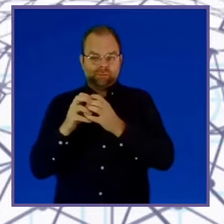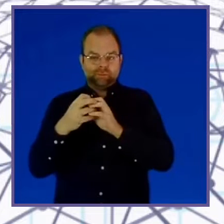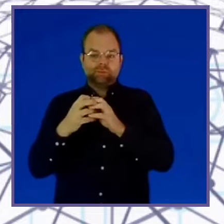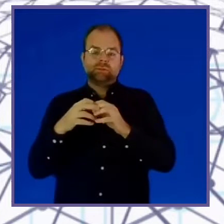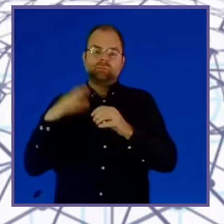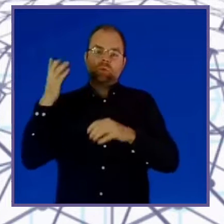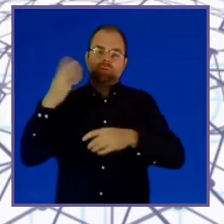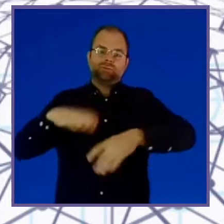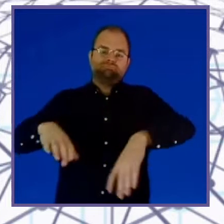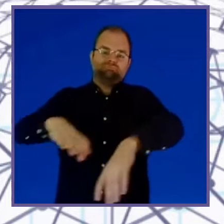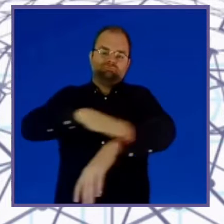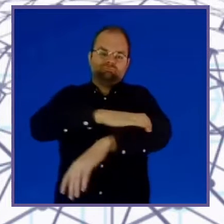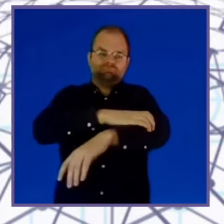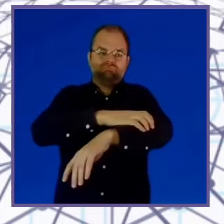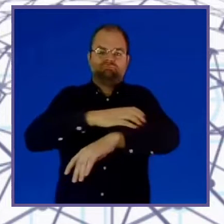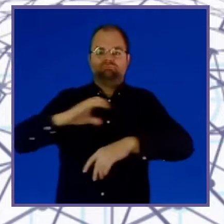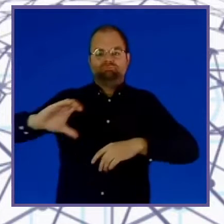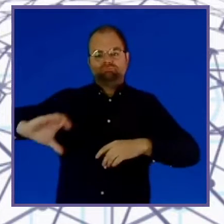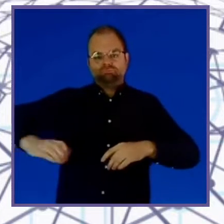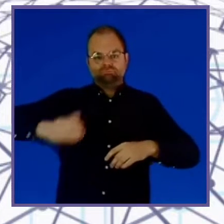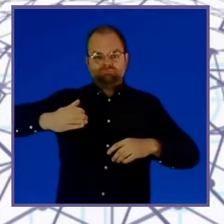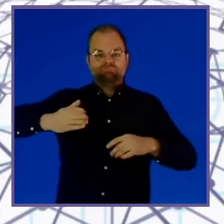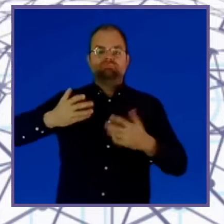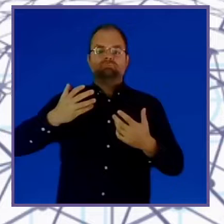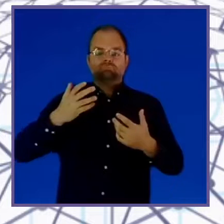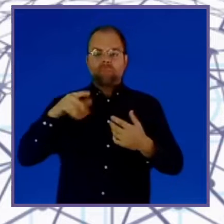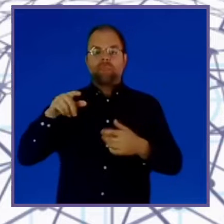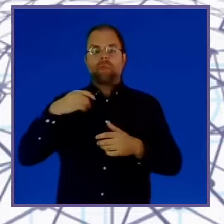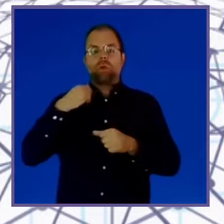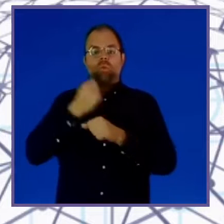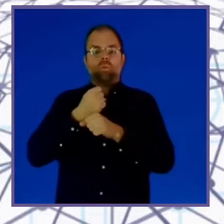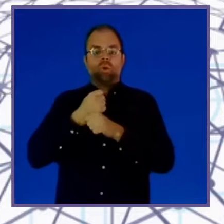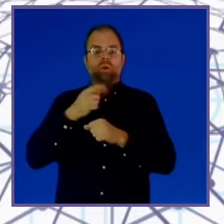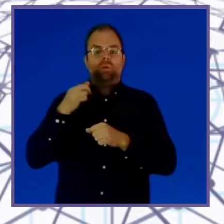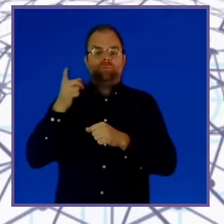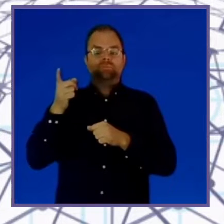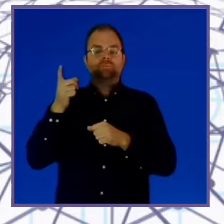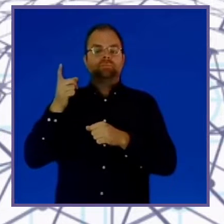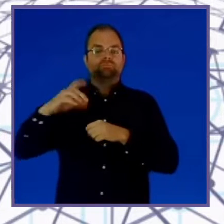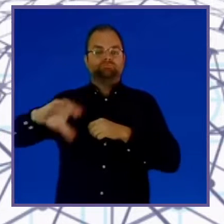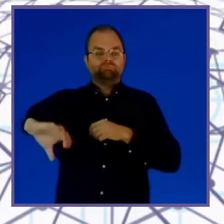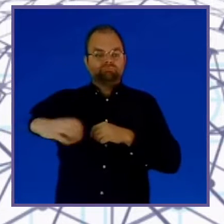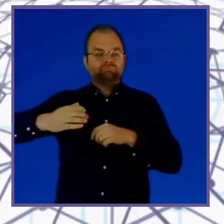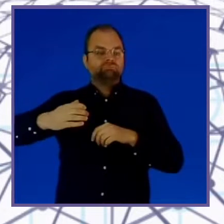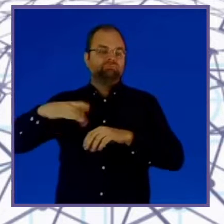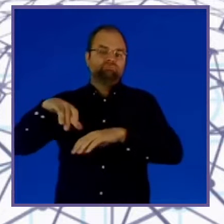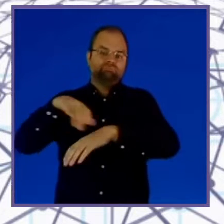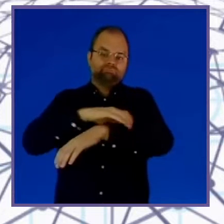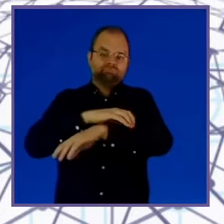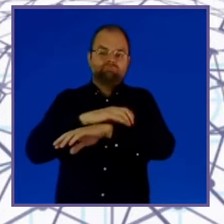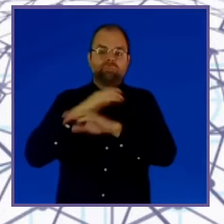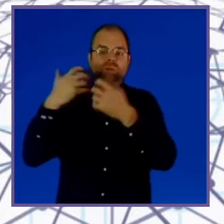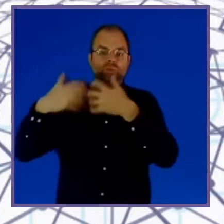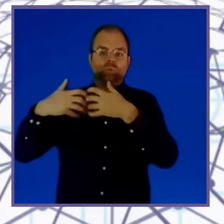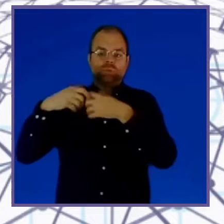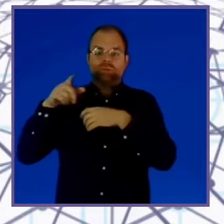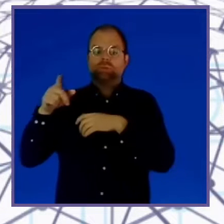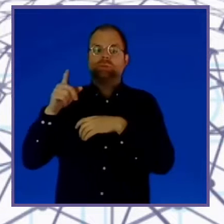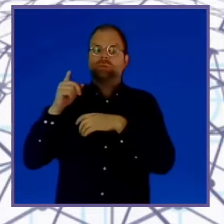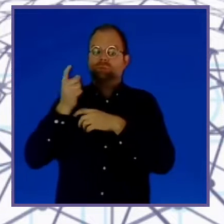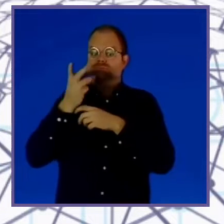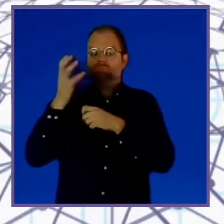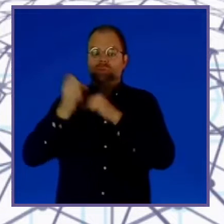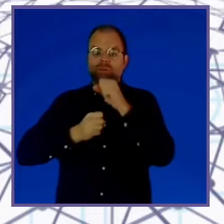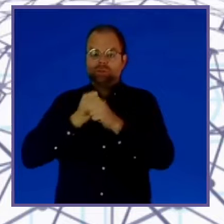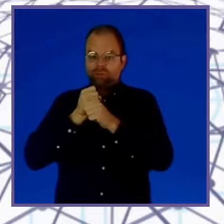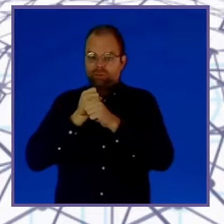not much had changed in the assistive device landscape. The devices that were generally available were